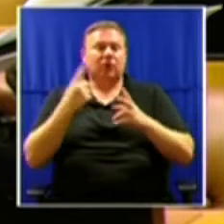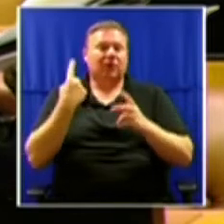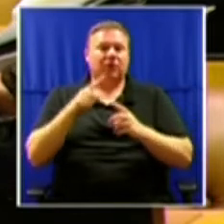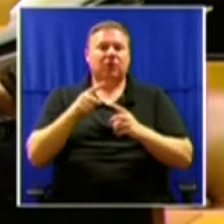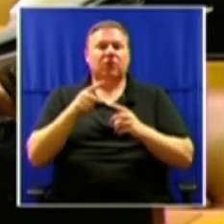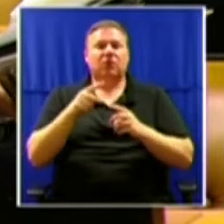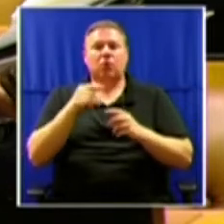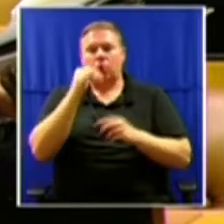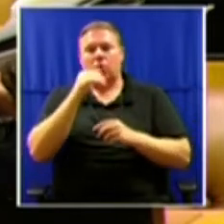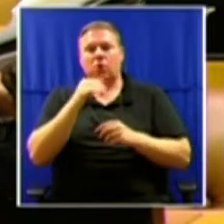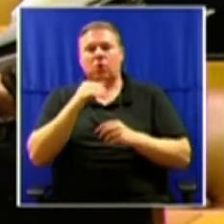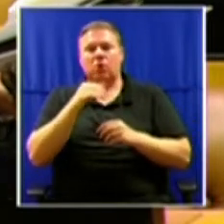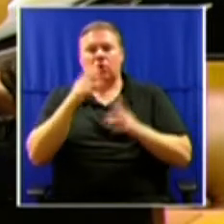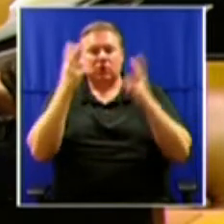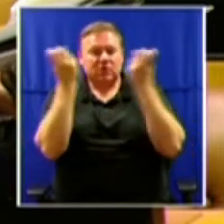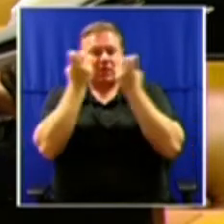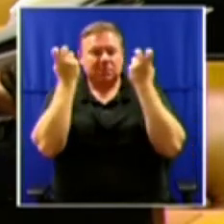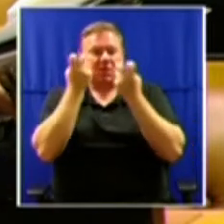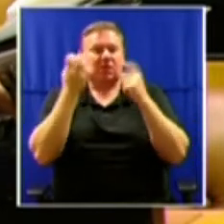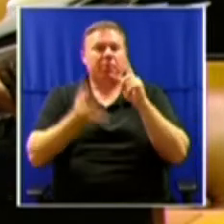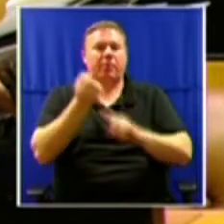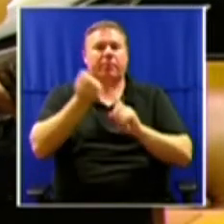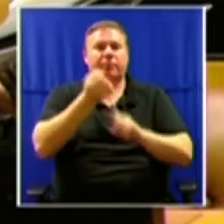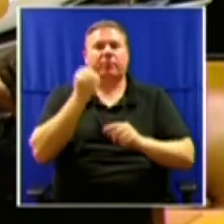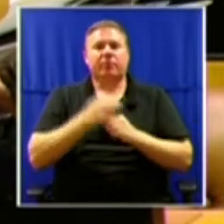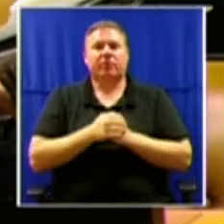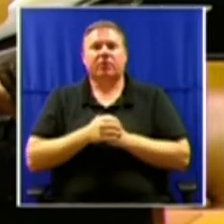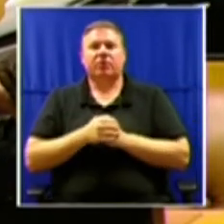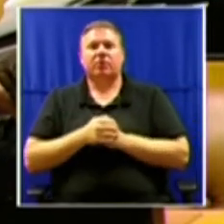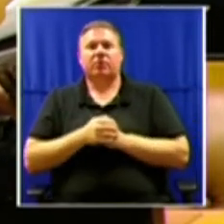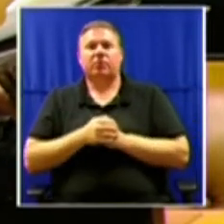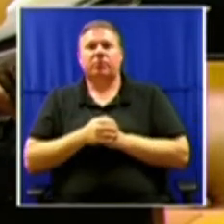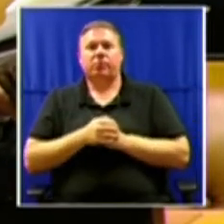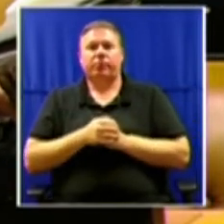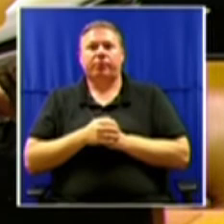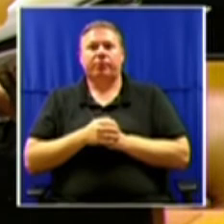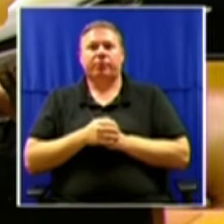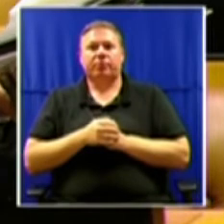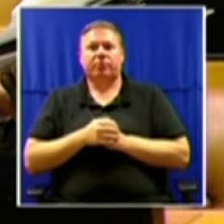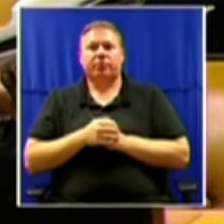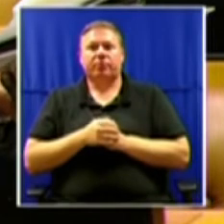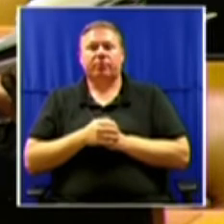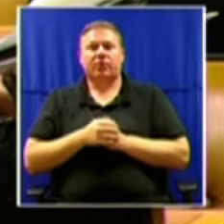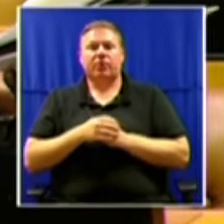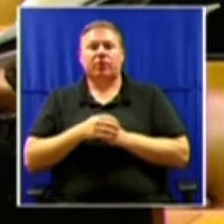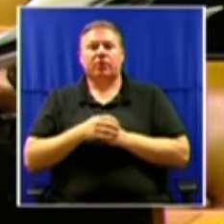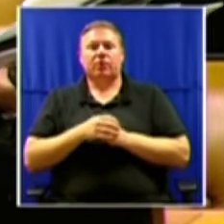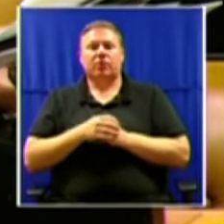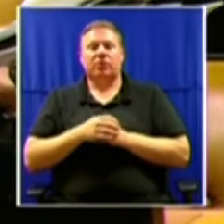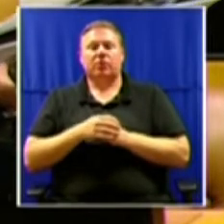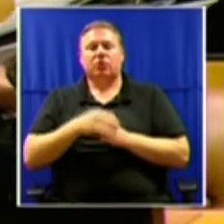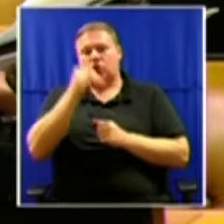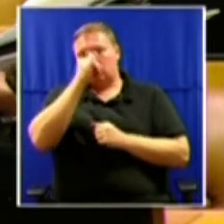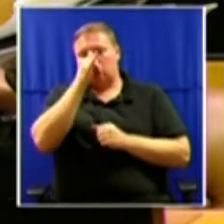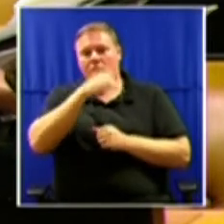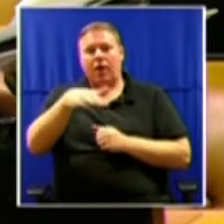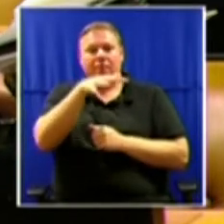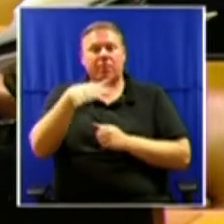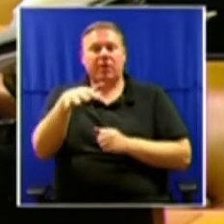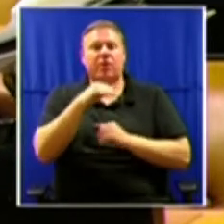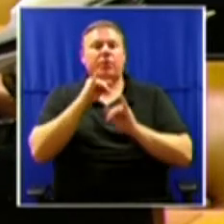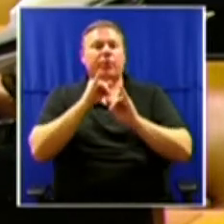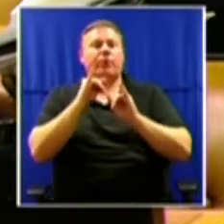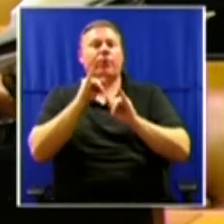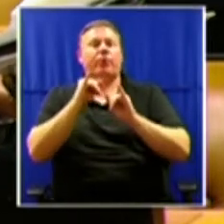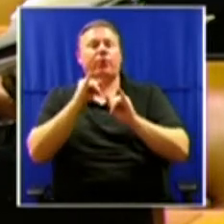cases. Food patrols and distribution of crime awareness pamphlets in crime hotspots. Joint